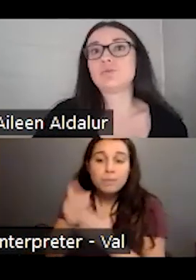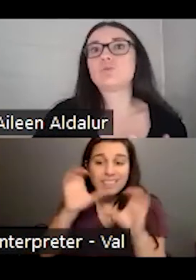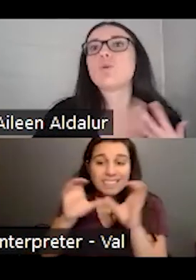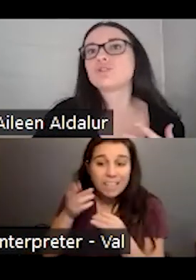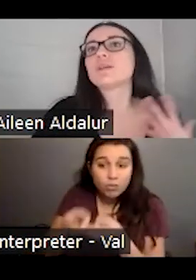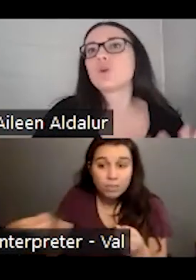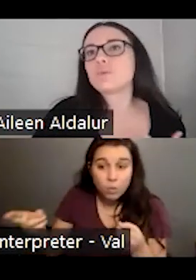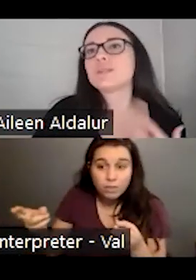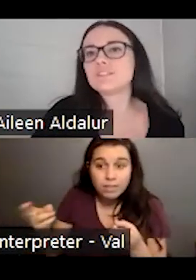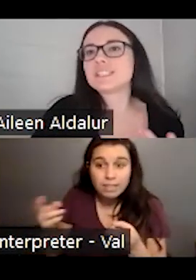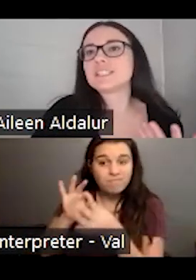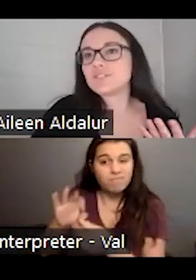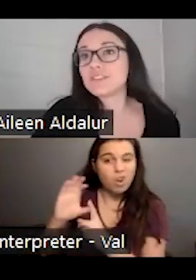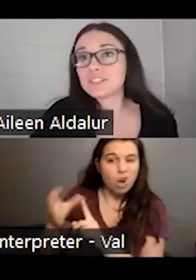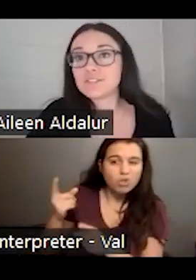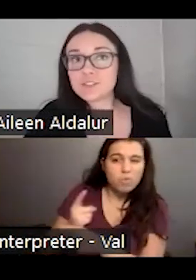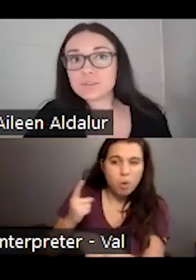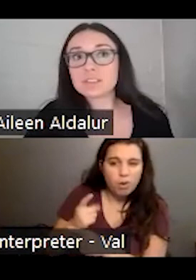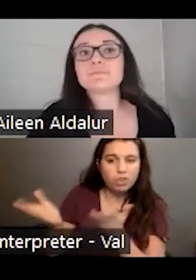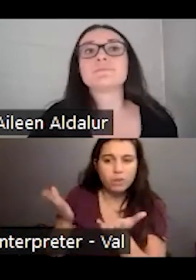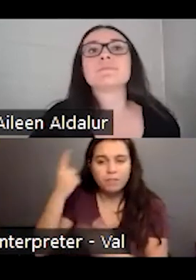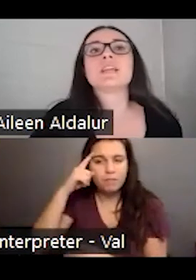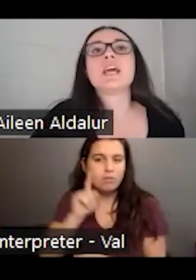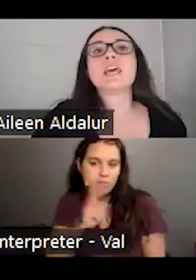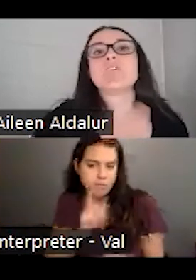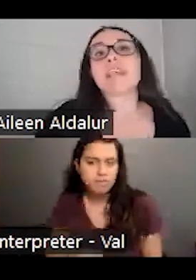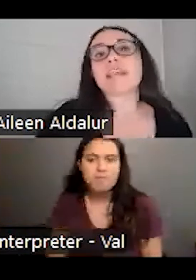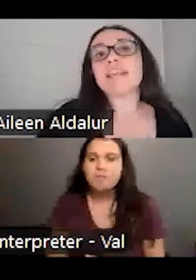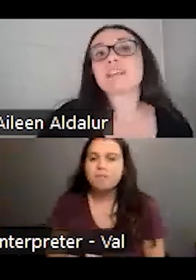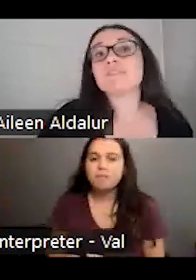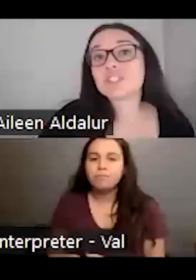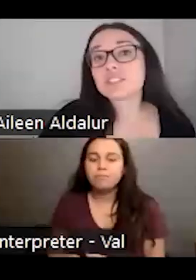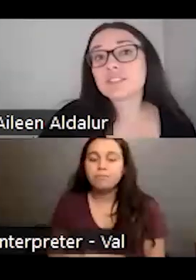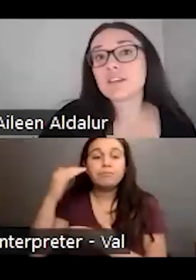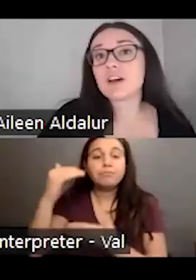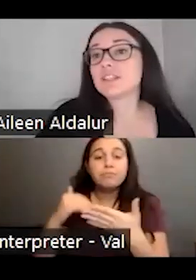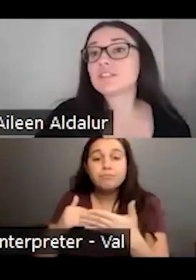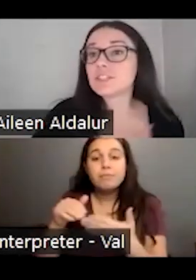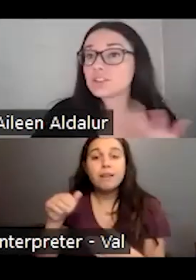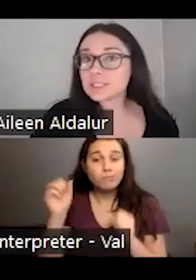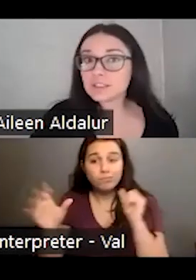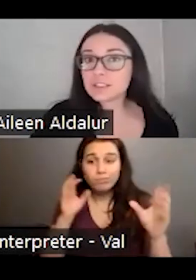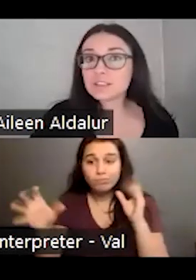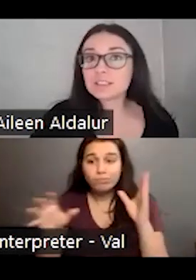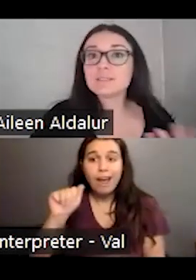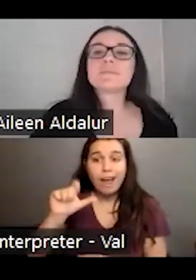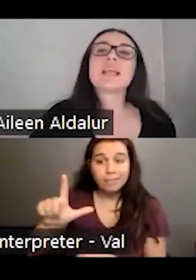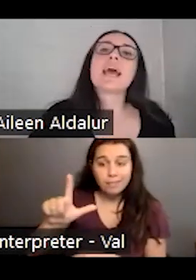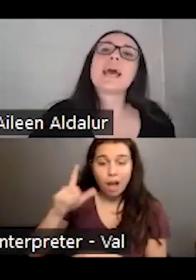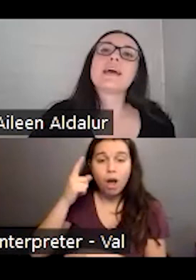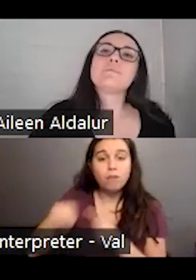specific to culturally appropriate services for deaf individuals, creating ASL versions of all the intervention